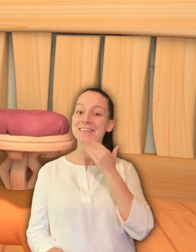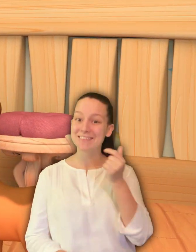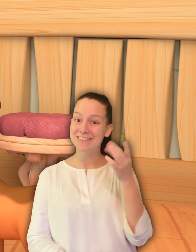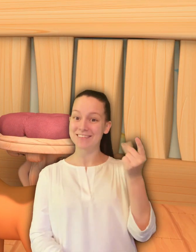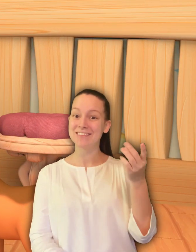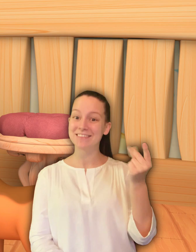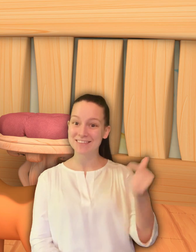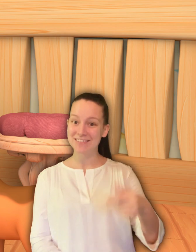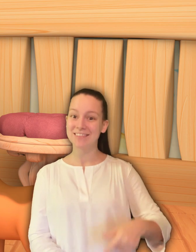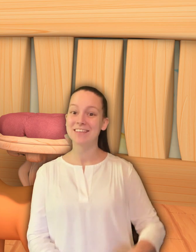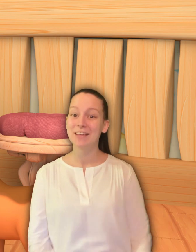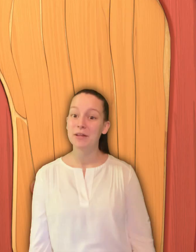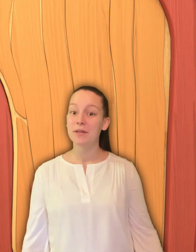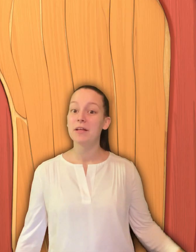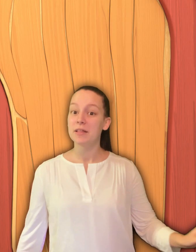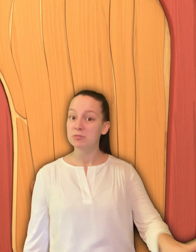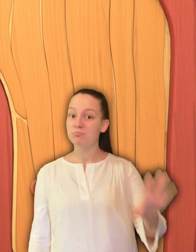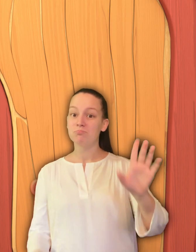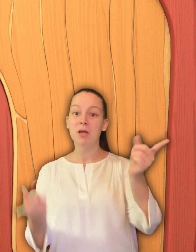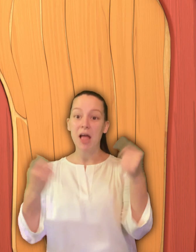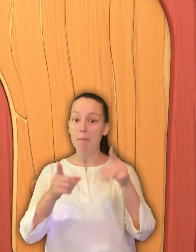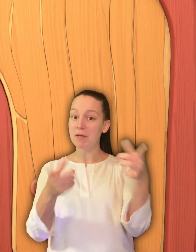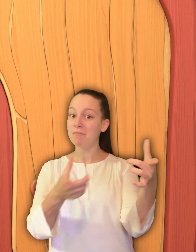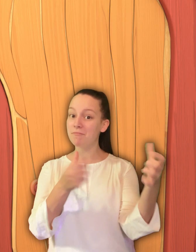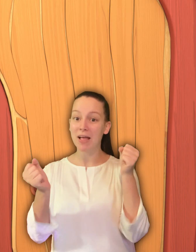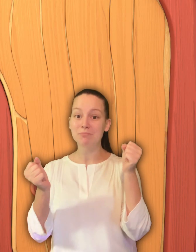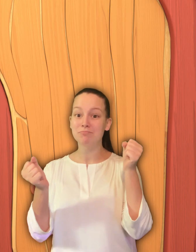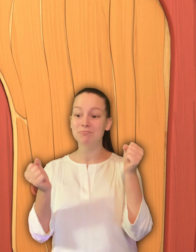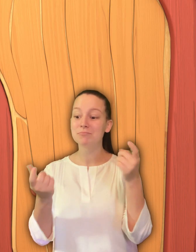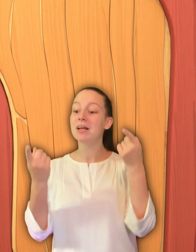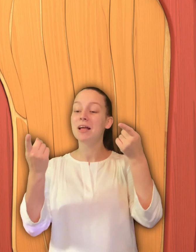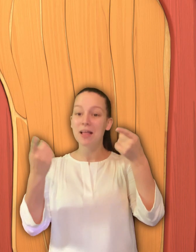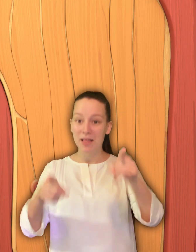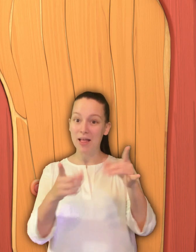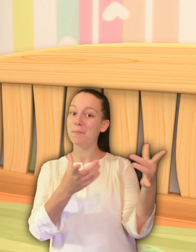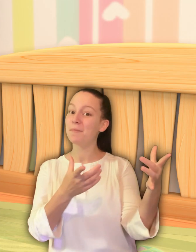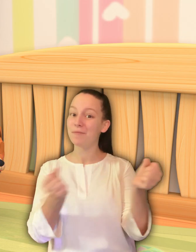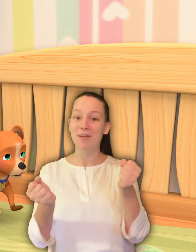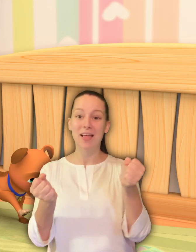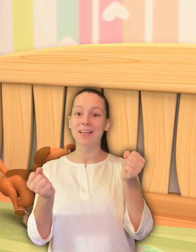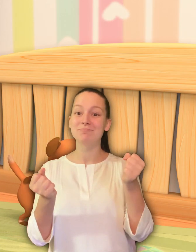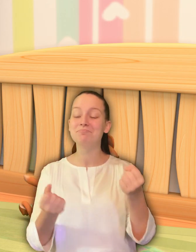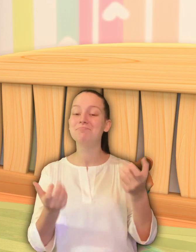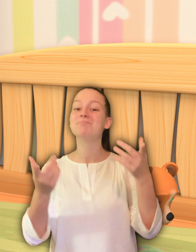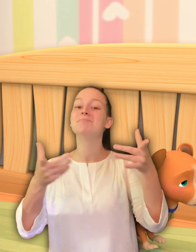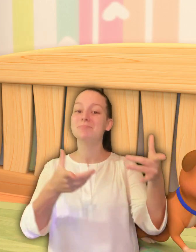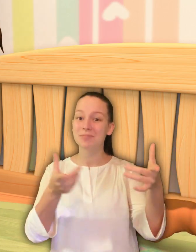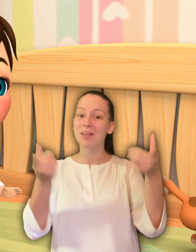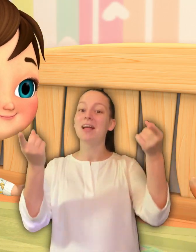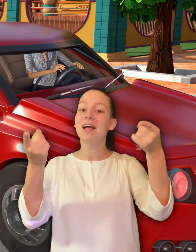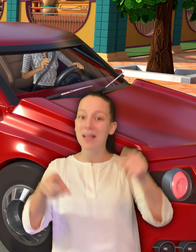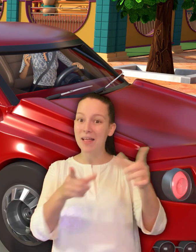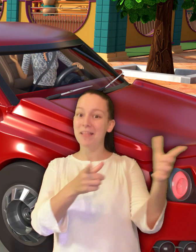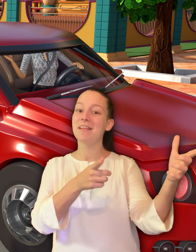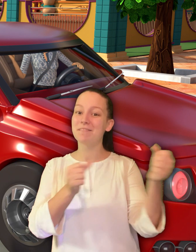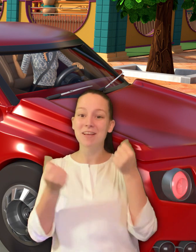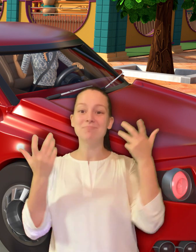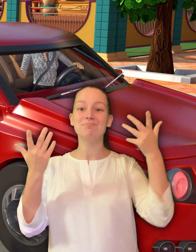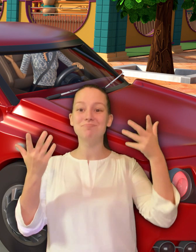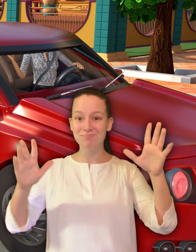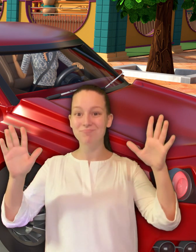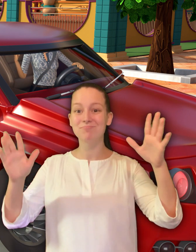my sweet puppy it will only take a sec take a sec take a sec